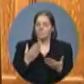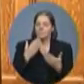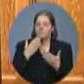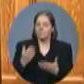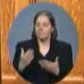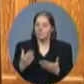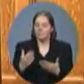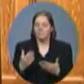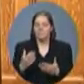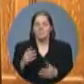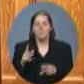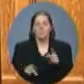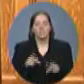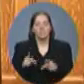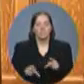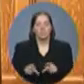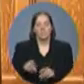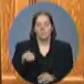Brunswick.